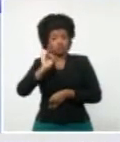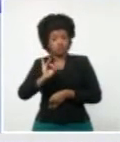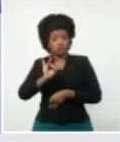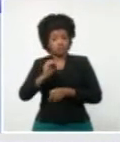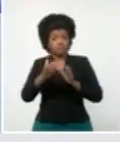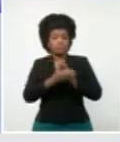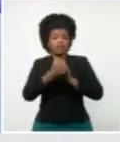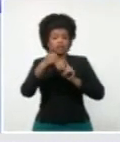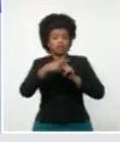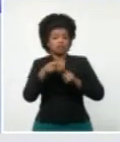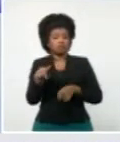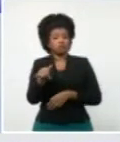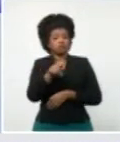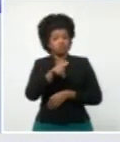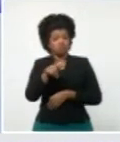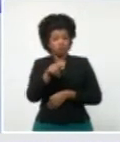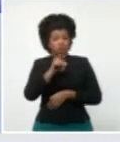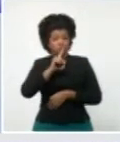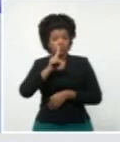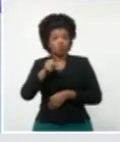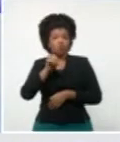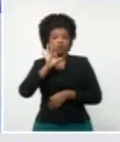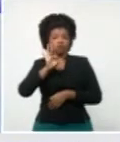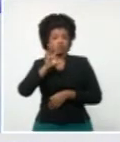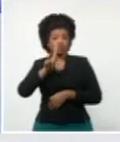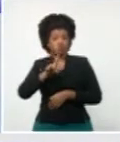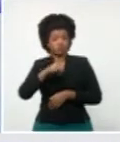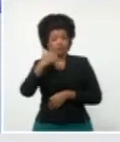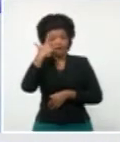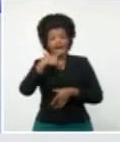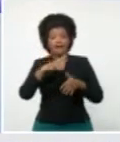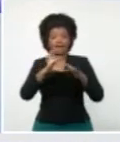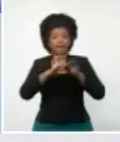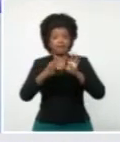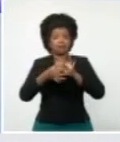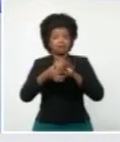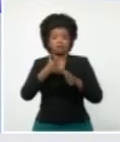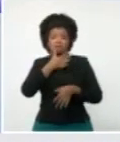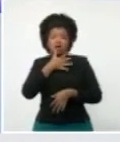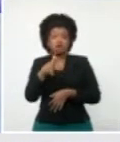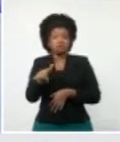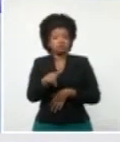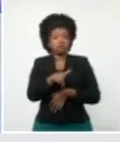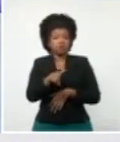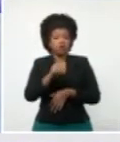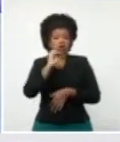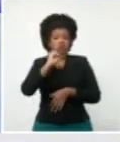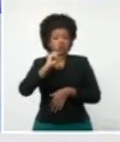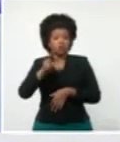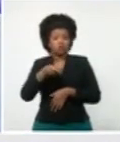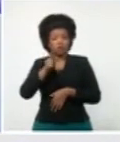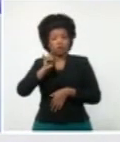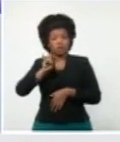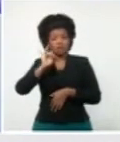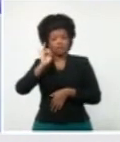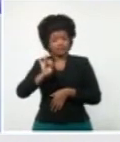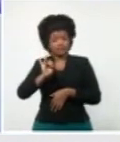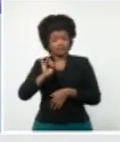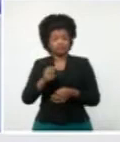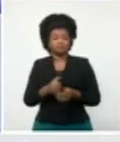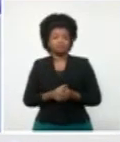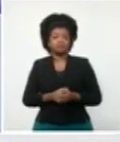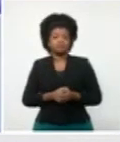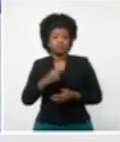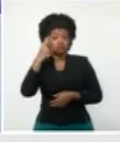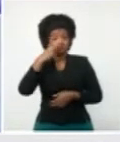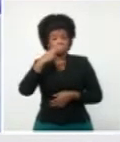And we reiterate that the provinces of Granma, Pinar del Río, Mayabeque, Villa Clara, Cienfuegos, Santi